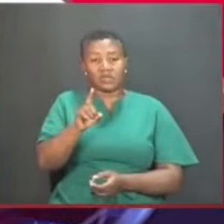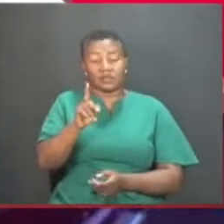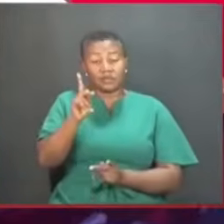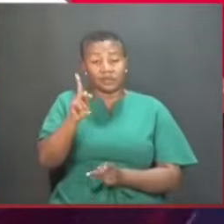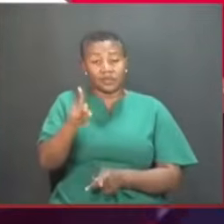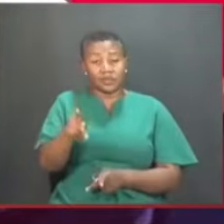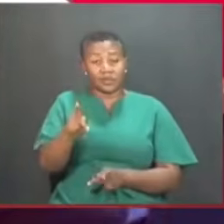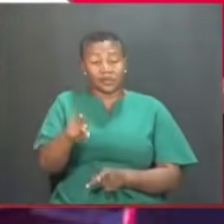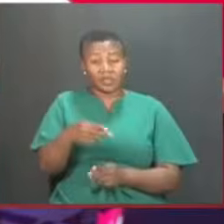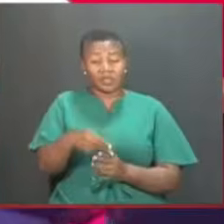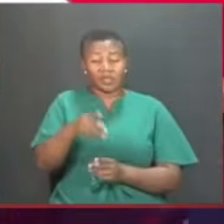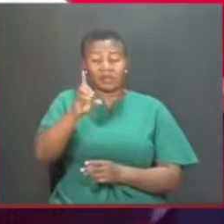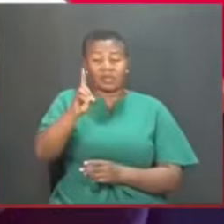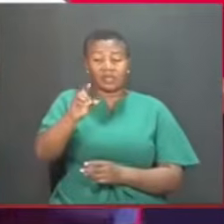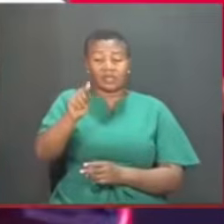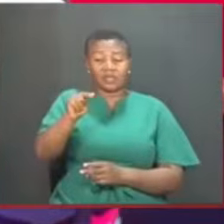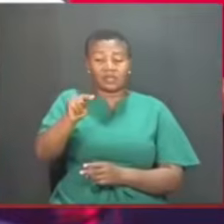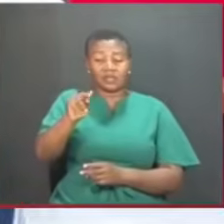Bahuli,